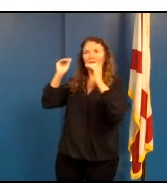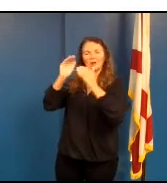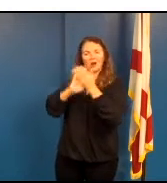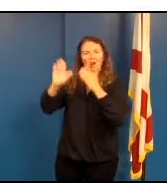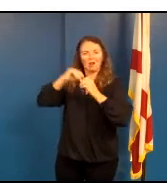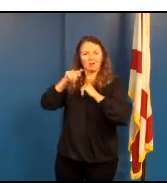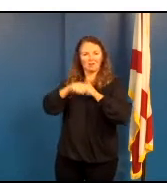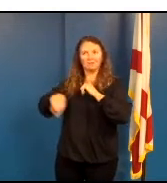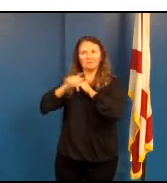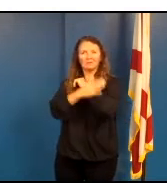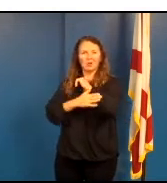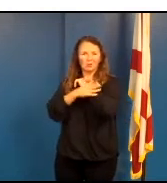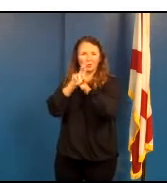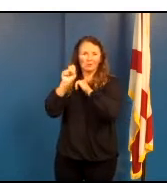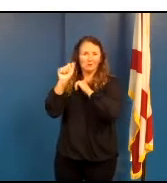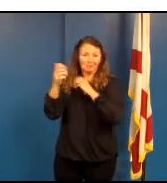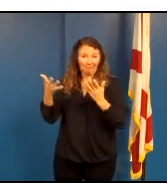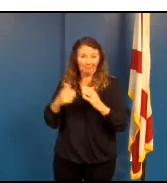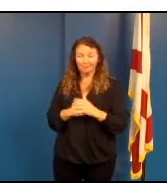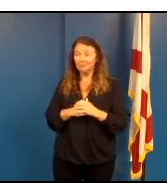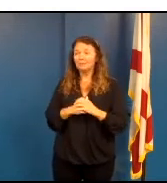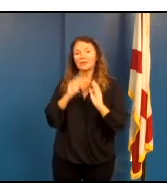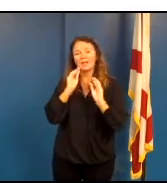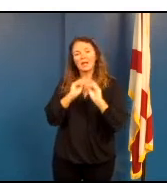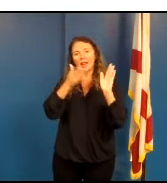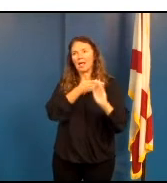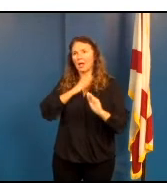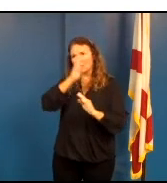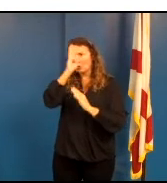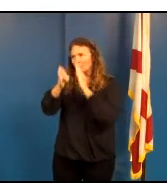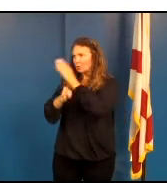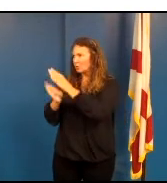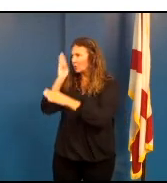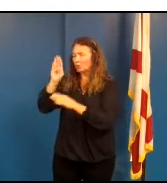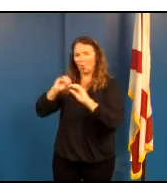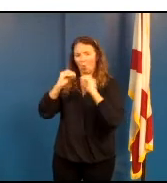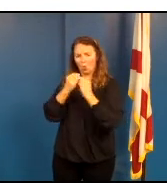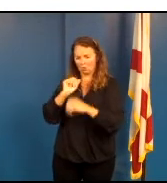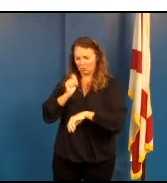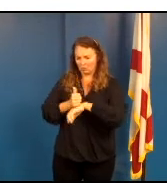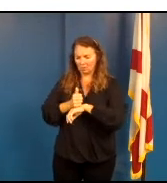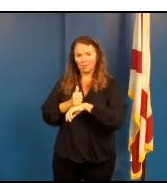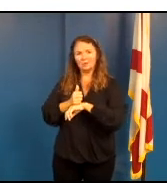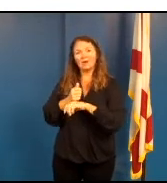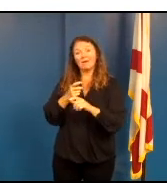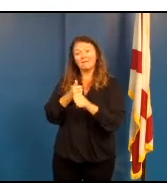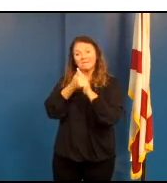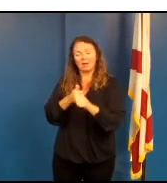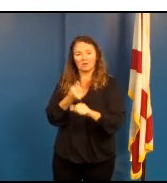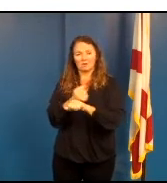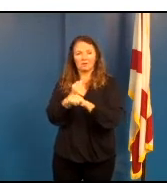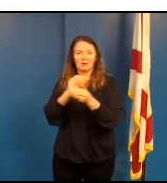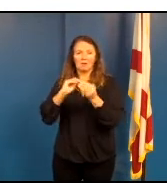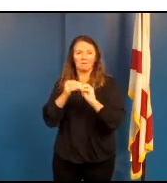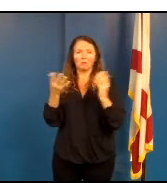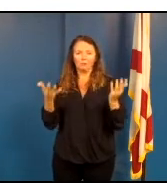And what would a successful plan have is clarity of direction, strong organization, and data-driven decision. And I'm happy to